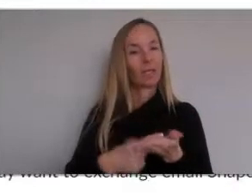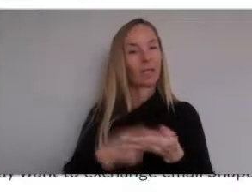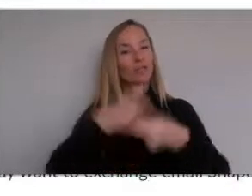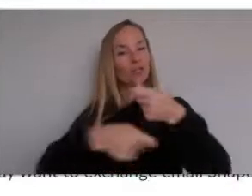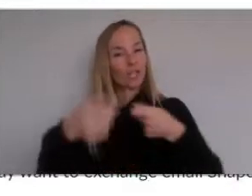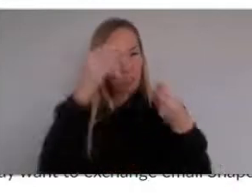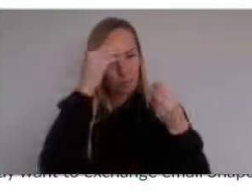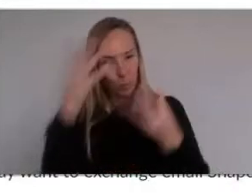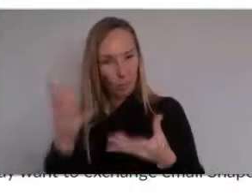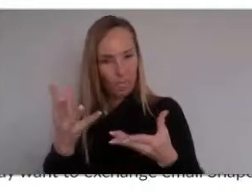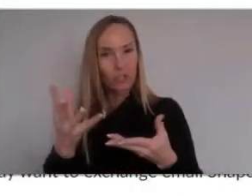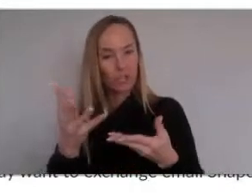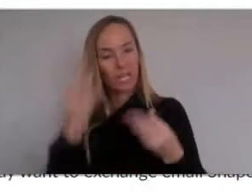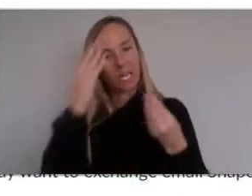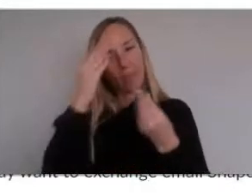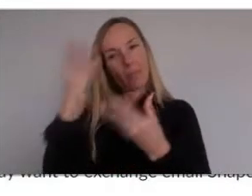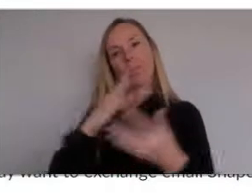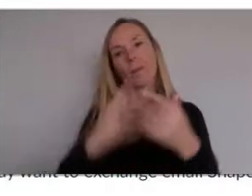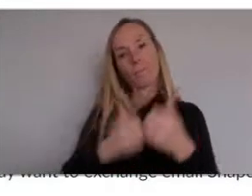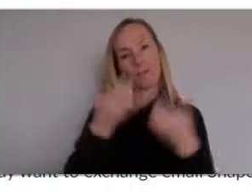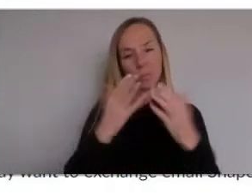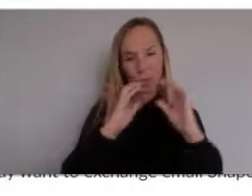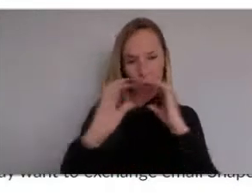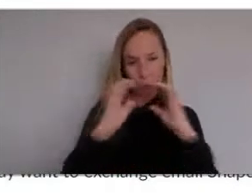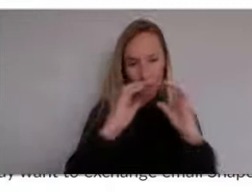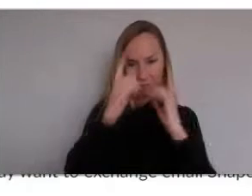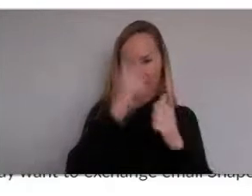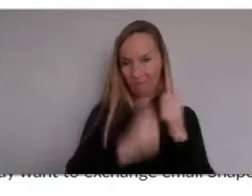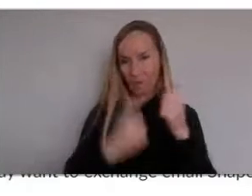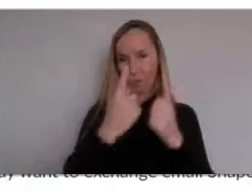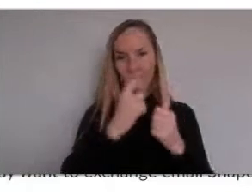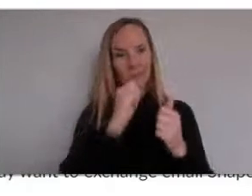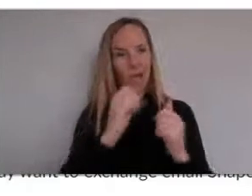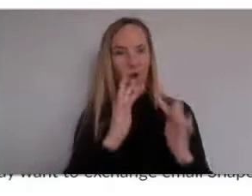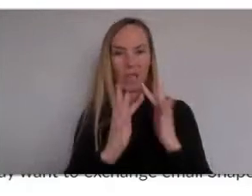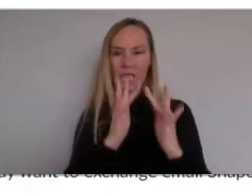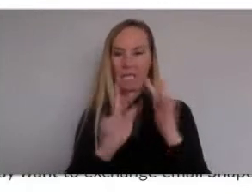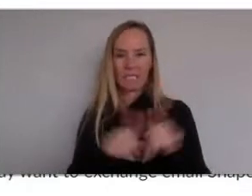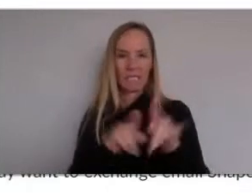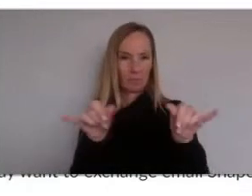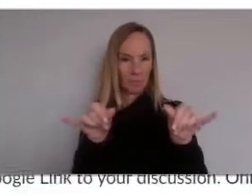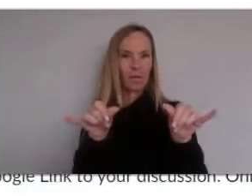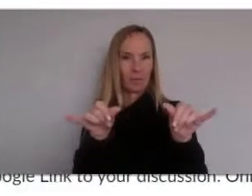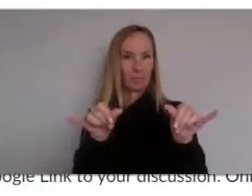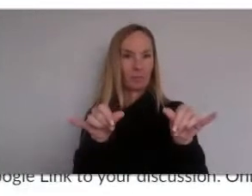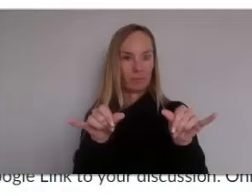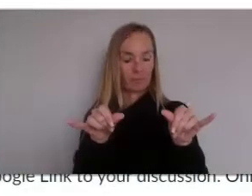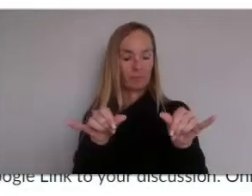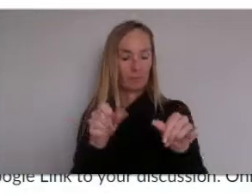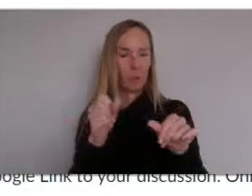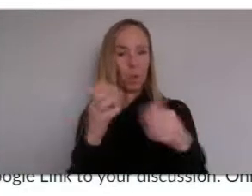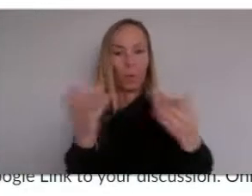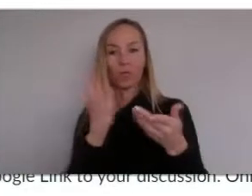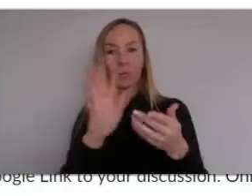Exchange information, so let them know the best way to communicate because everybody's not online at the same time. So however you